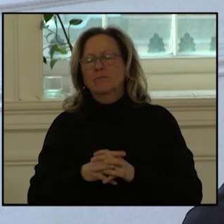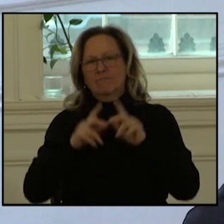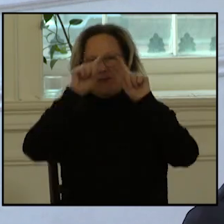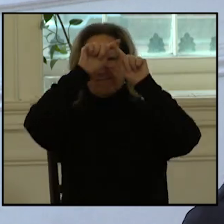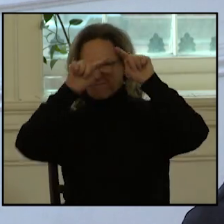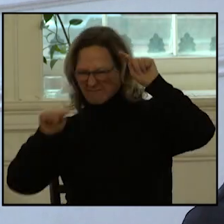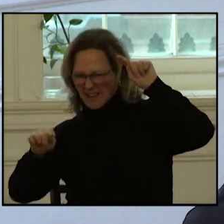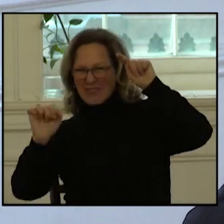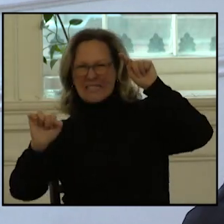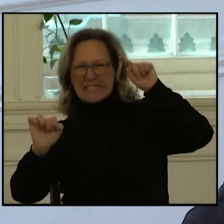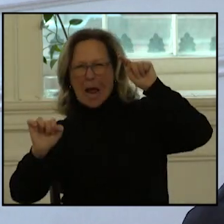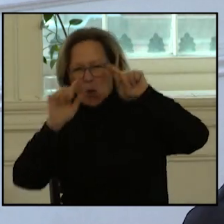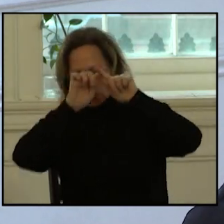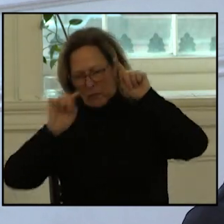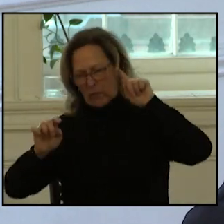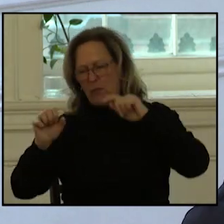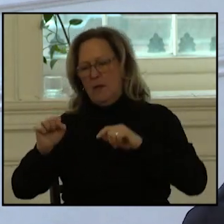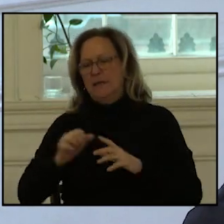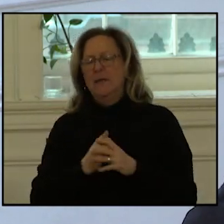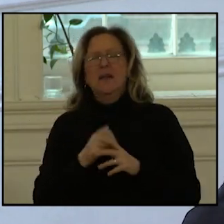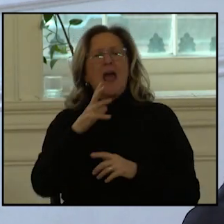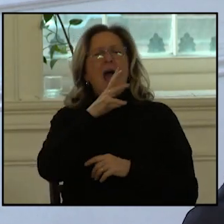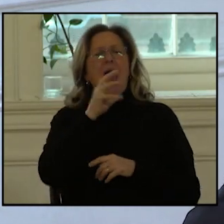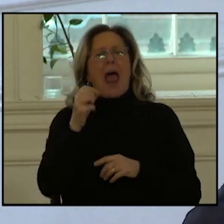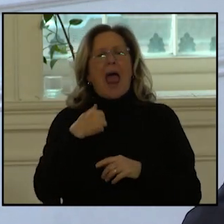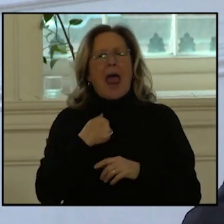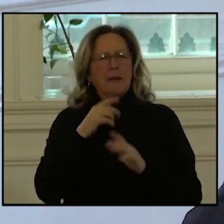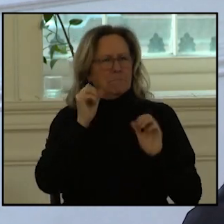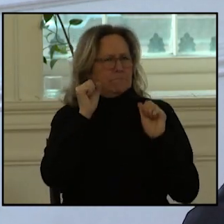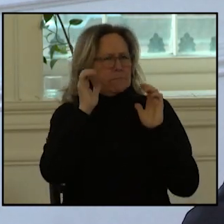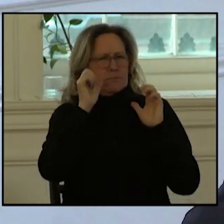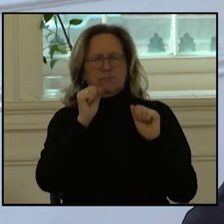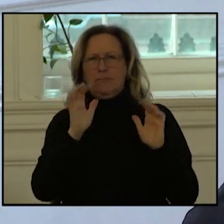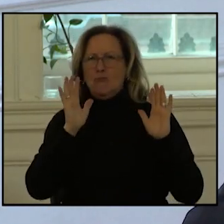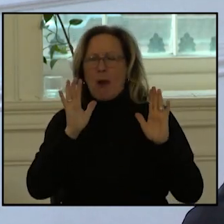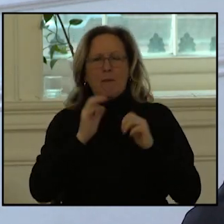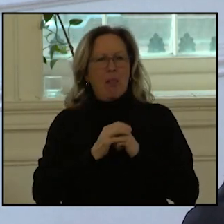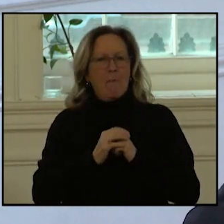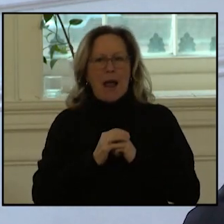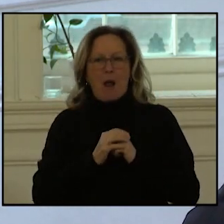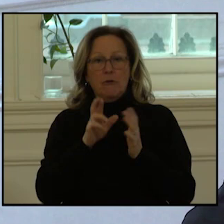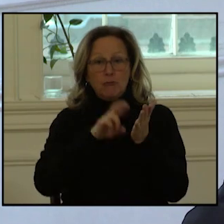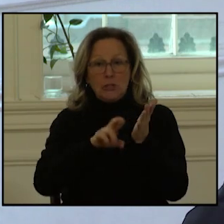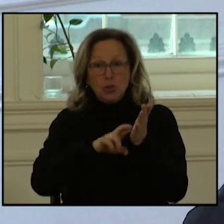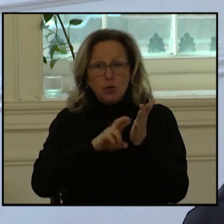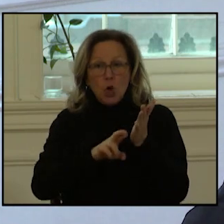from that, there's been an incredible amount of research done,